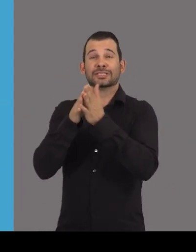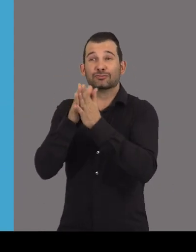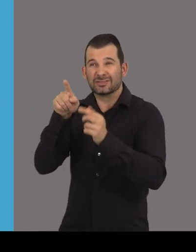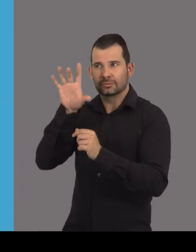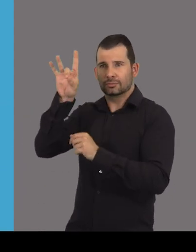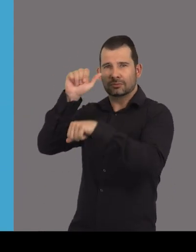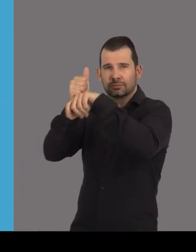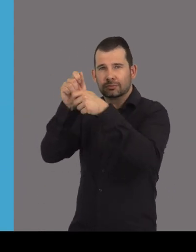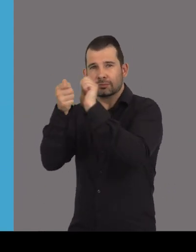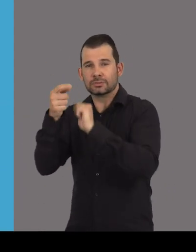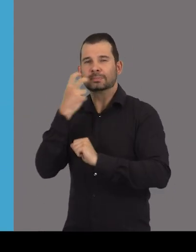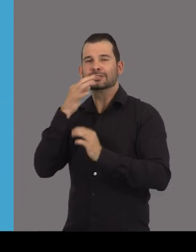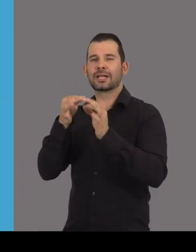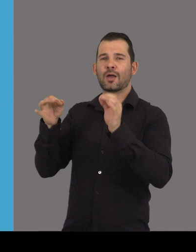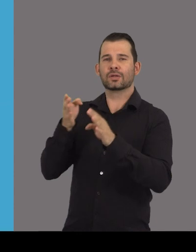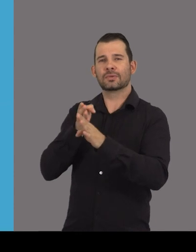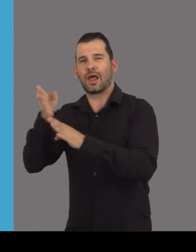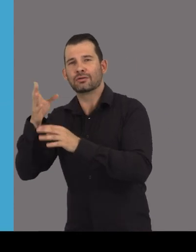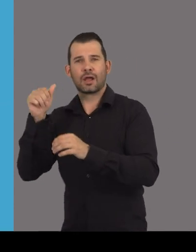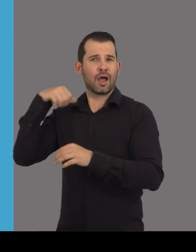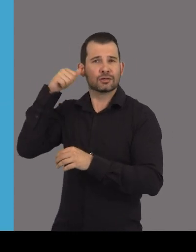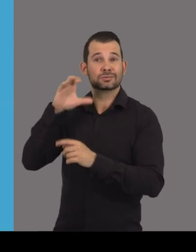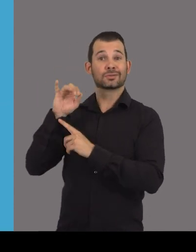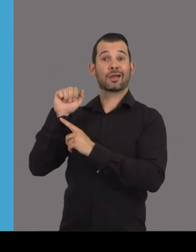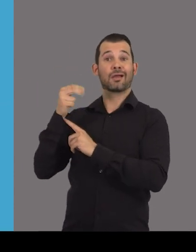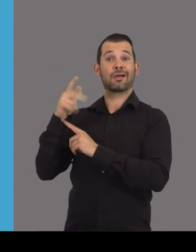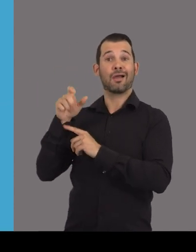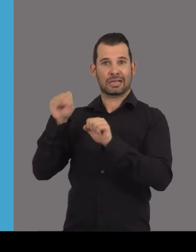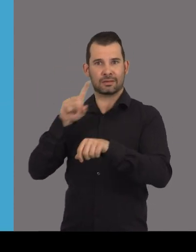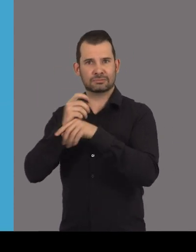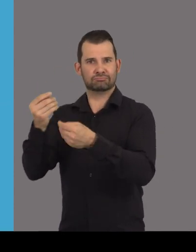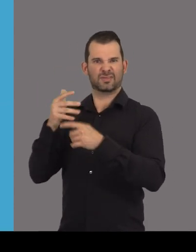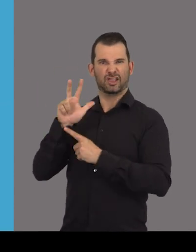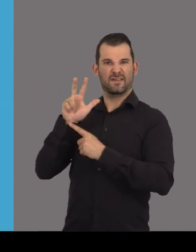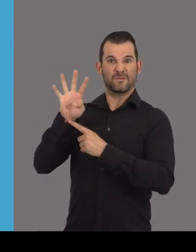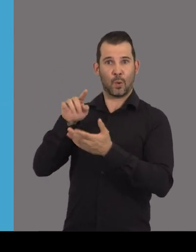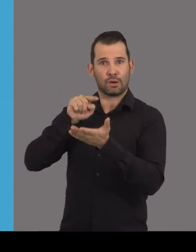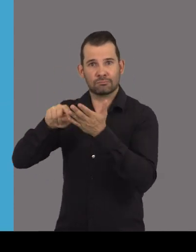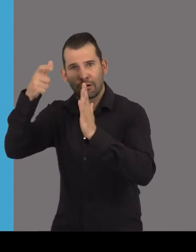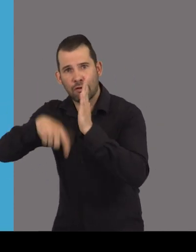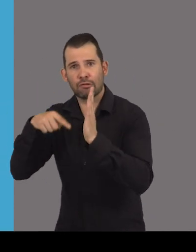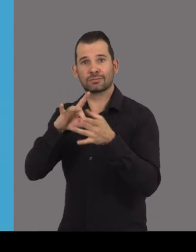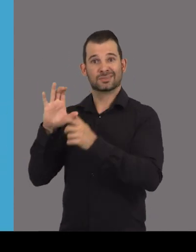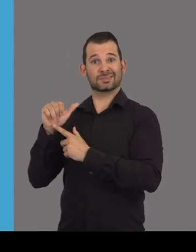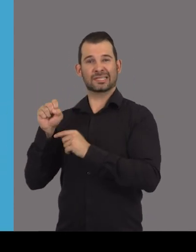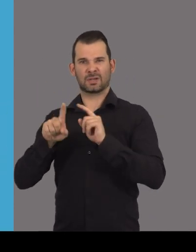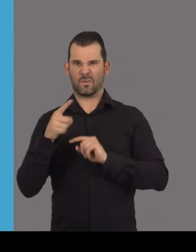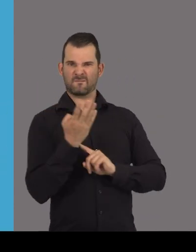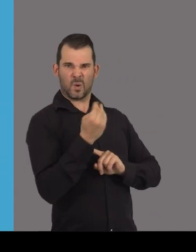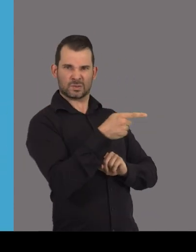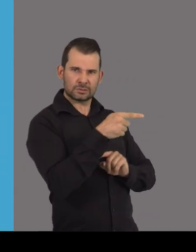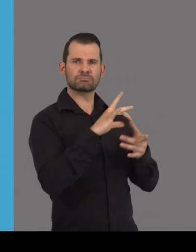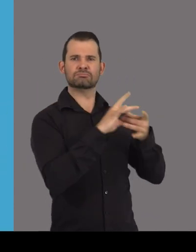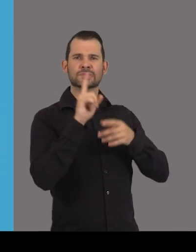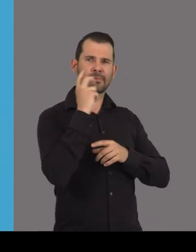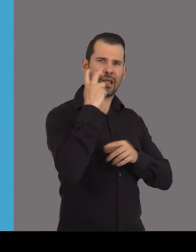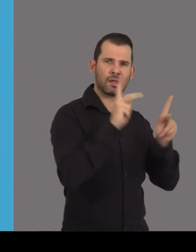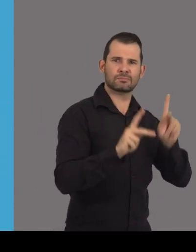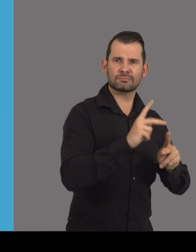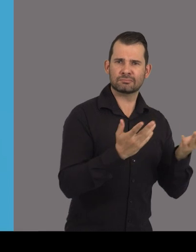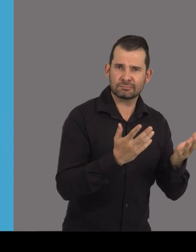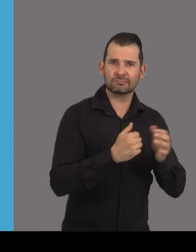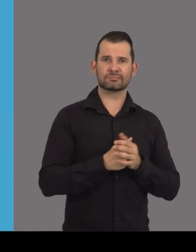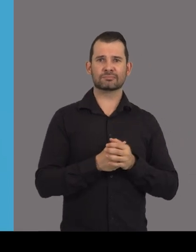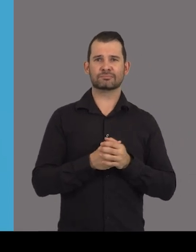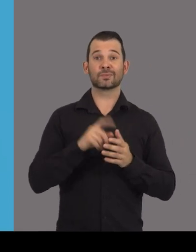audiology, CINAHL was able to give me 34 articles on CAS, but only 14 articles pertaining to deafblind individuals. And when I opened